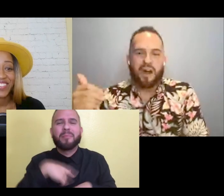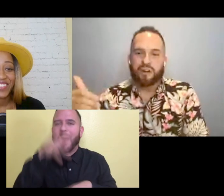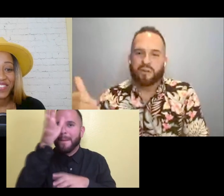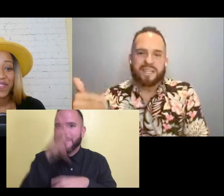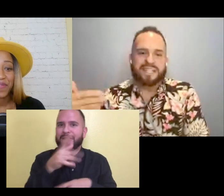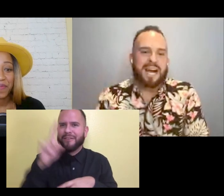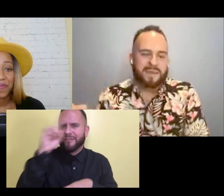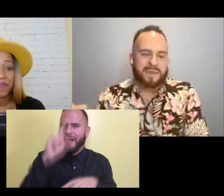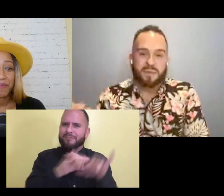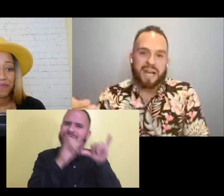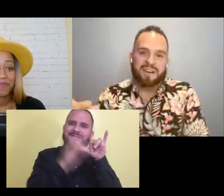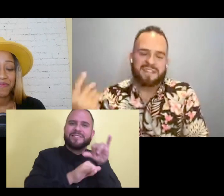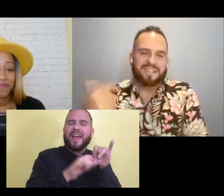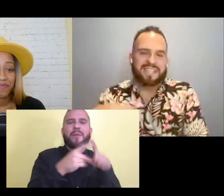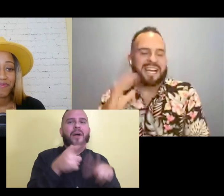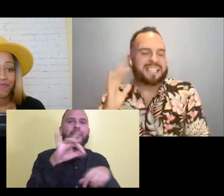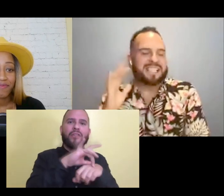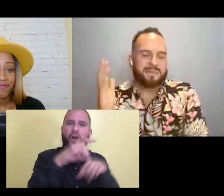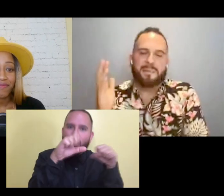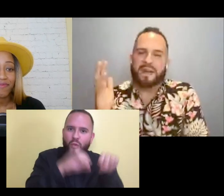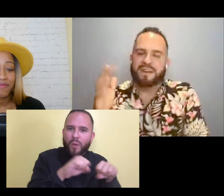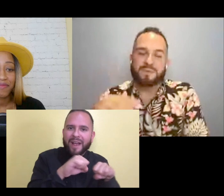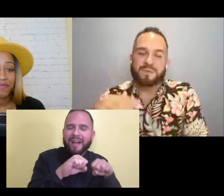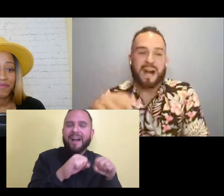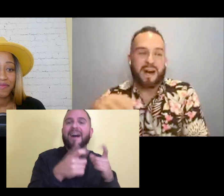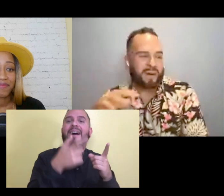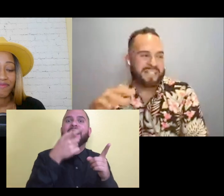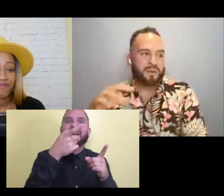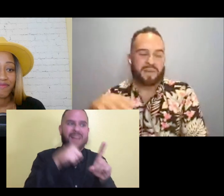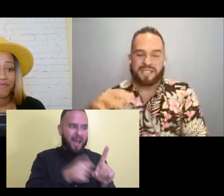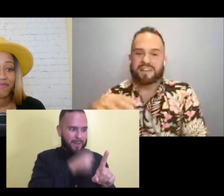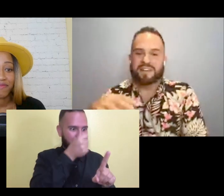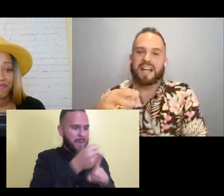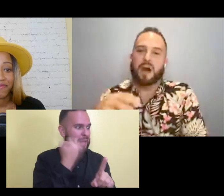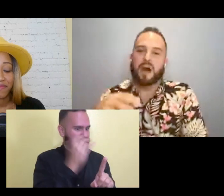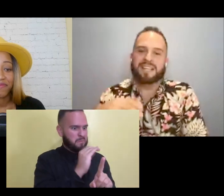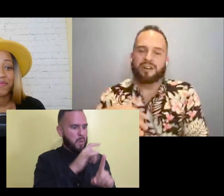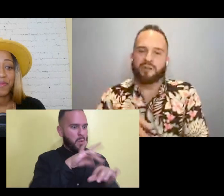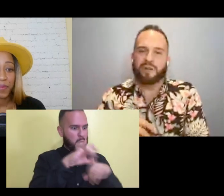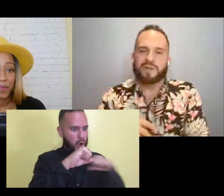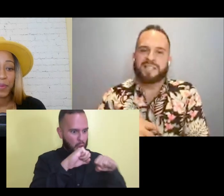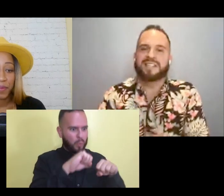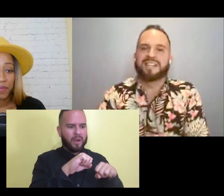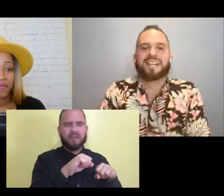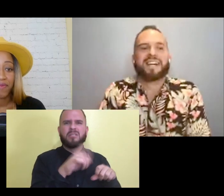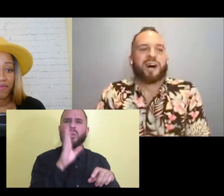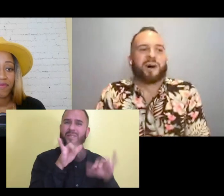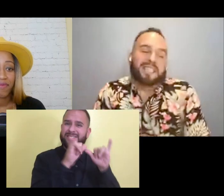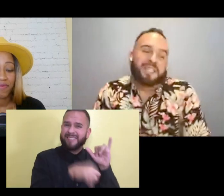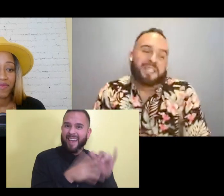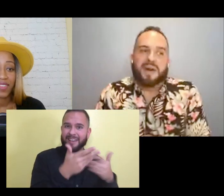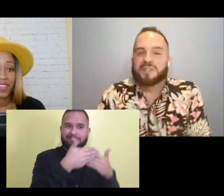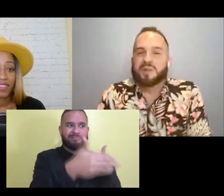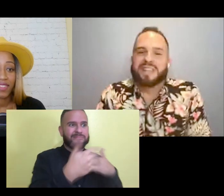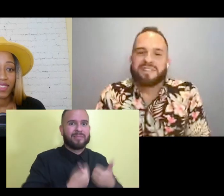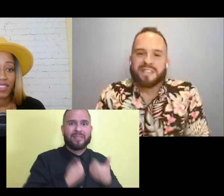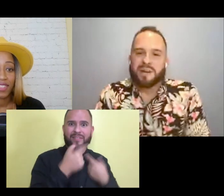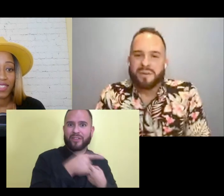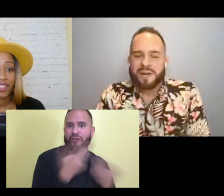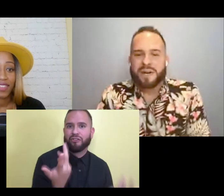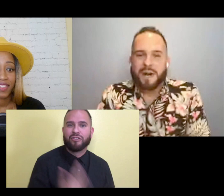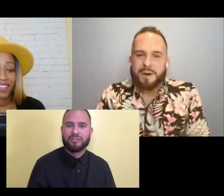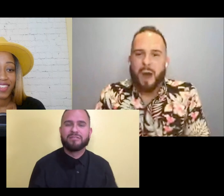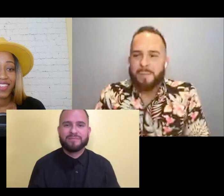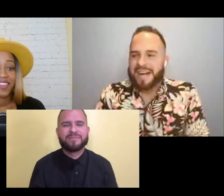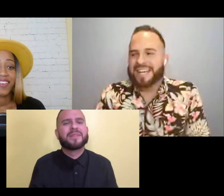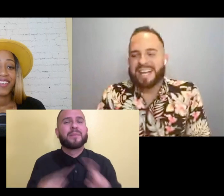been for that earthquake that happened soon after, and like I said, I think my parents, with how crazy it was here, like how bad the earthquake was here, I think we might have still been living there.